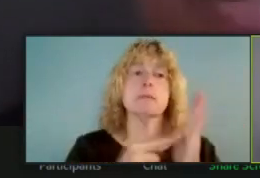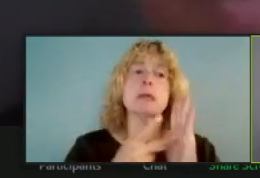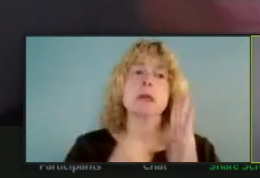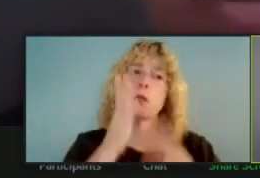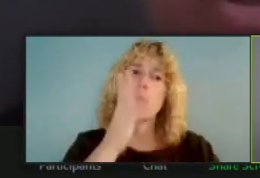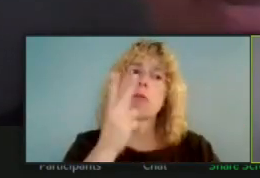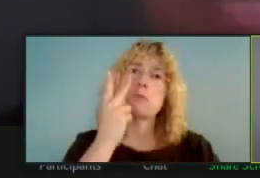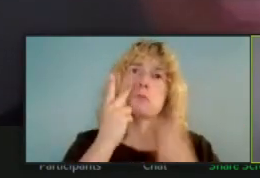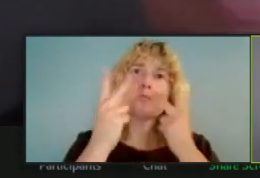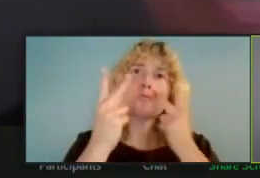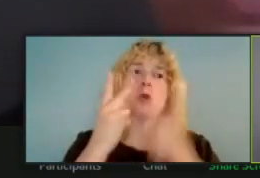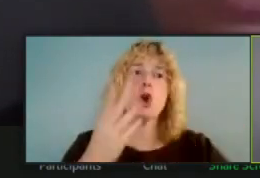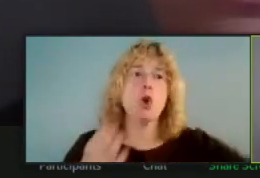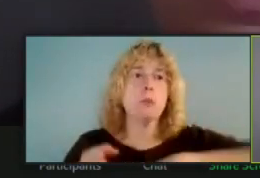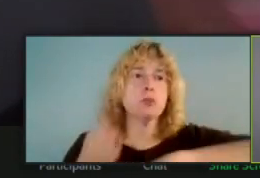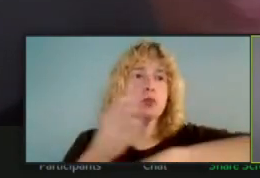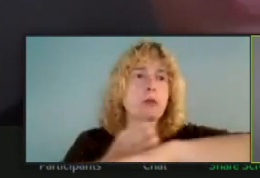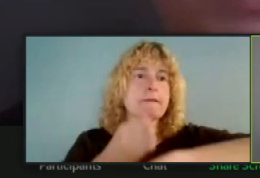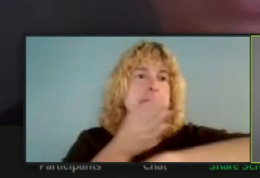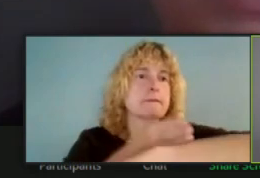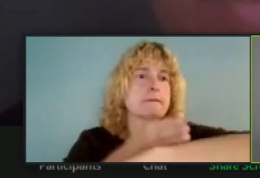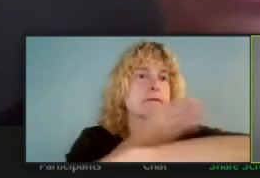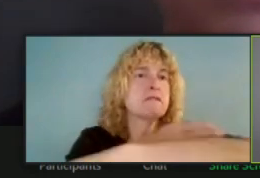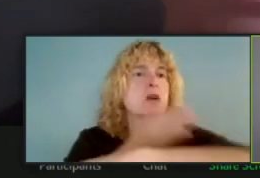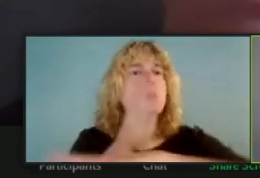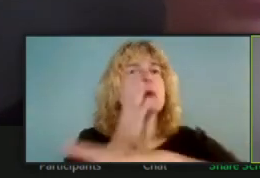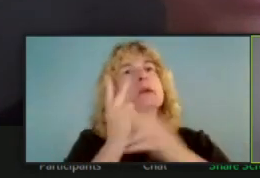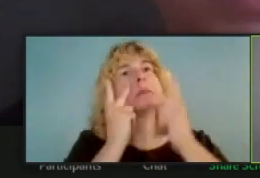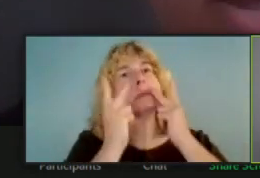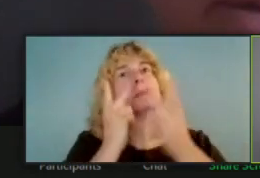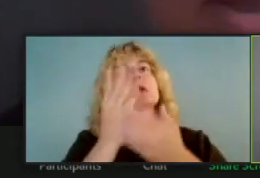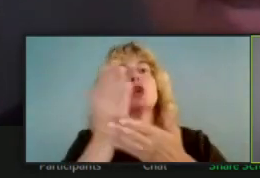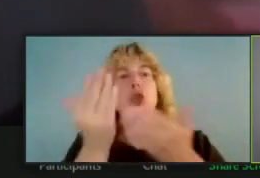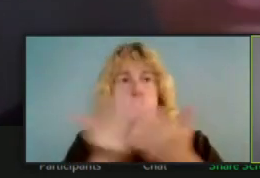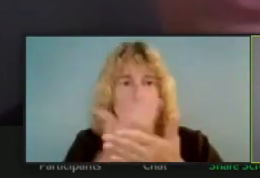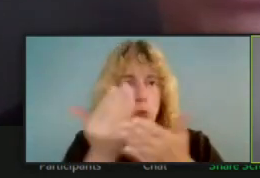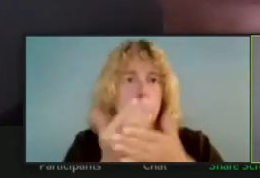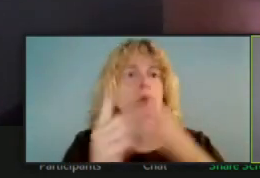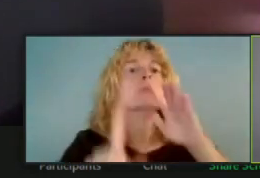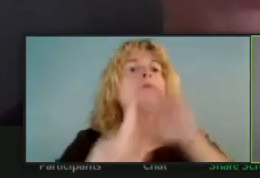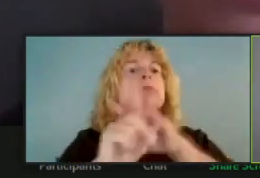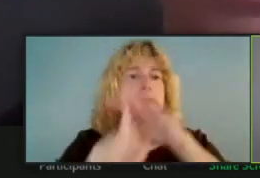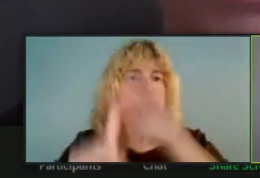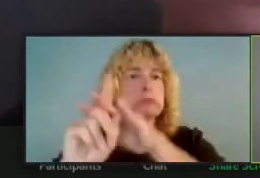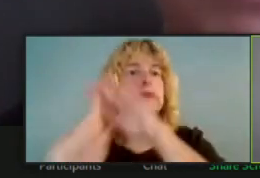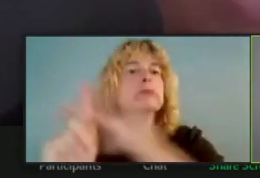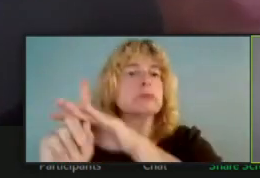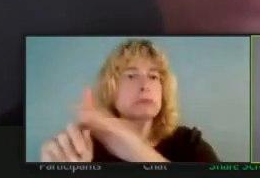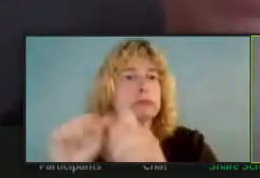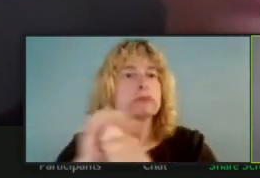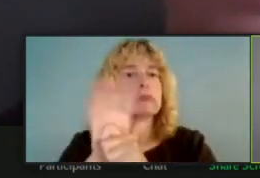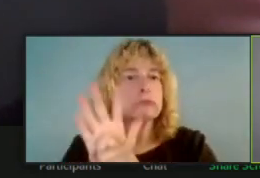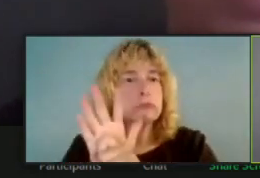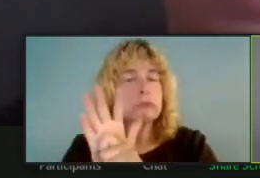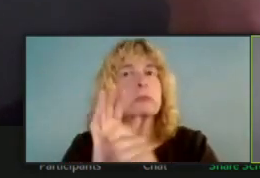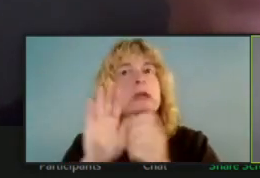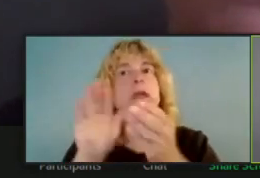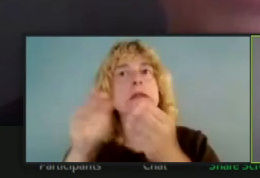be continuing to see new cases and deaths are continuing to decrease for a period of time.